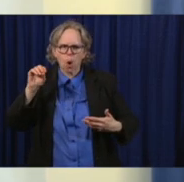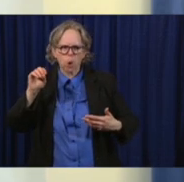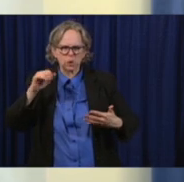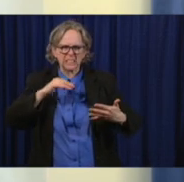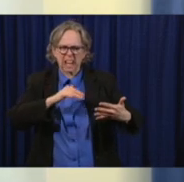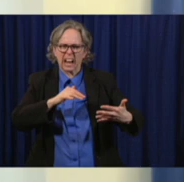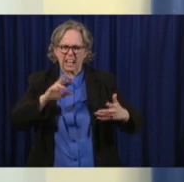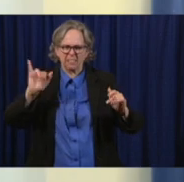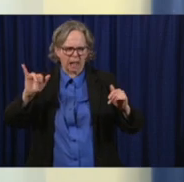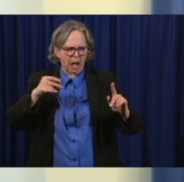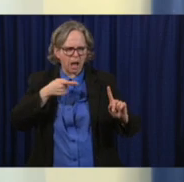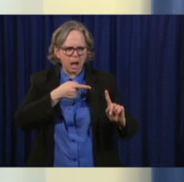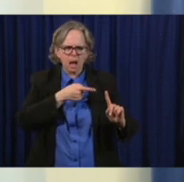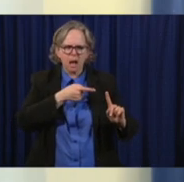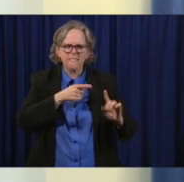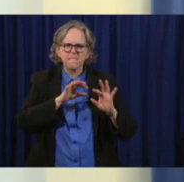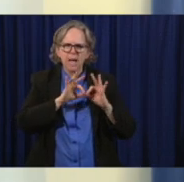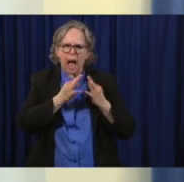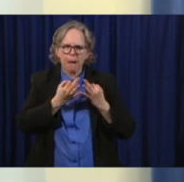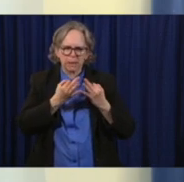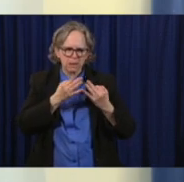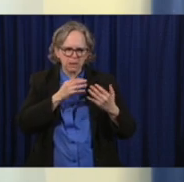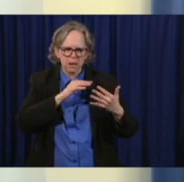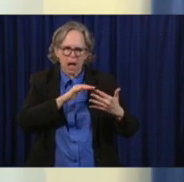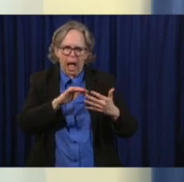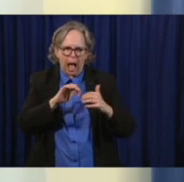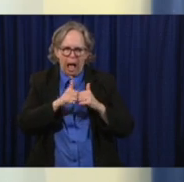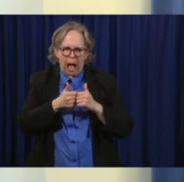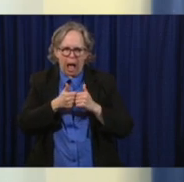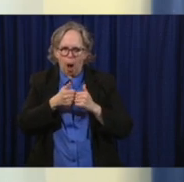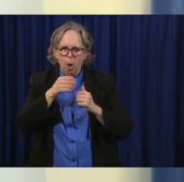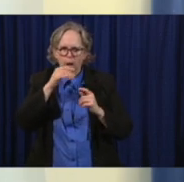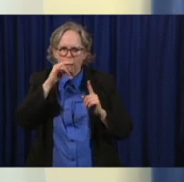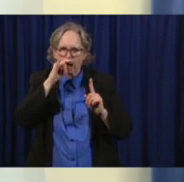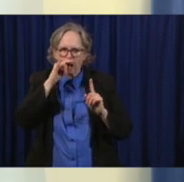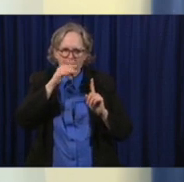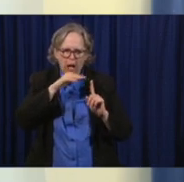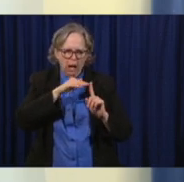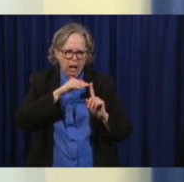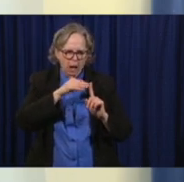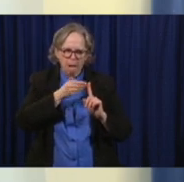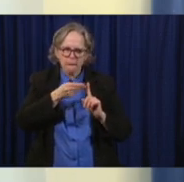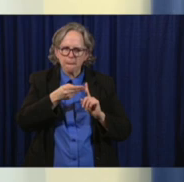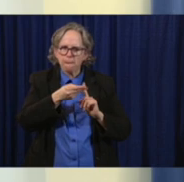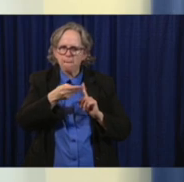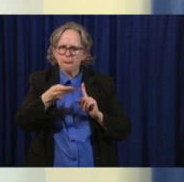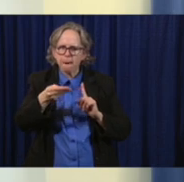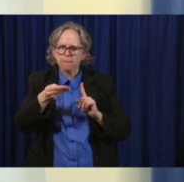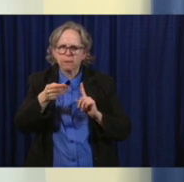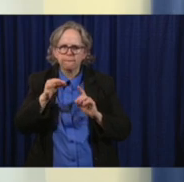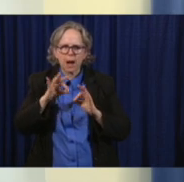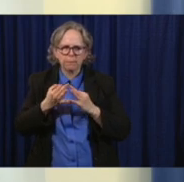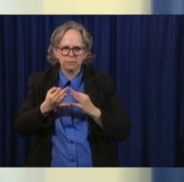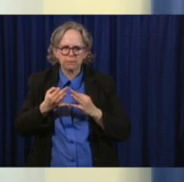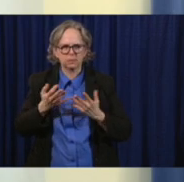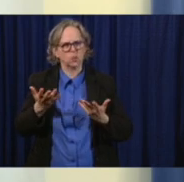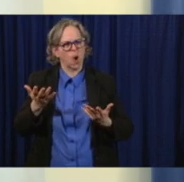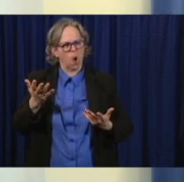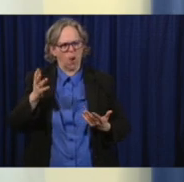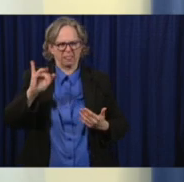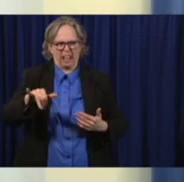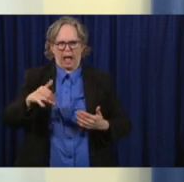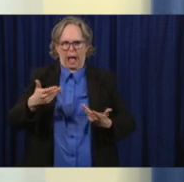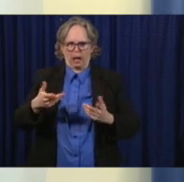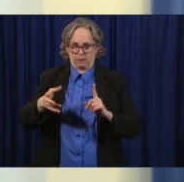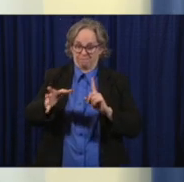and how it spreads through kids and families. We have had cases in childcare, actually, cases both